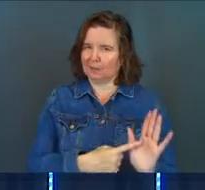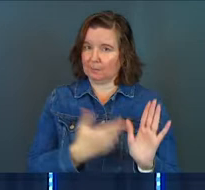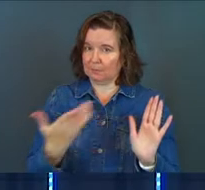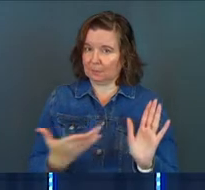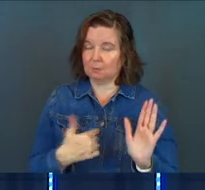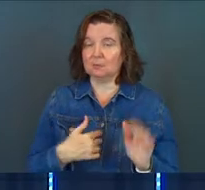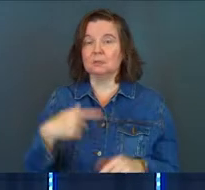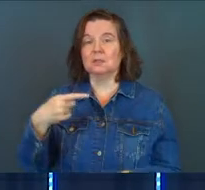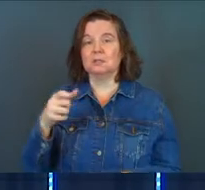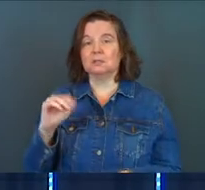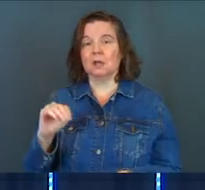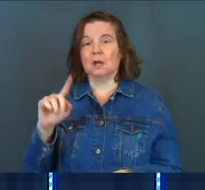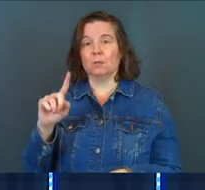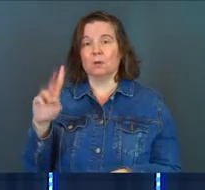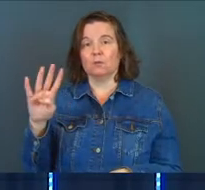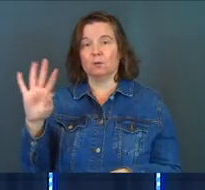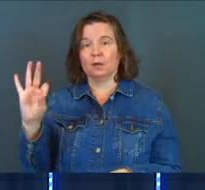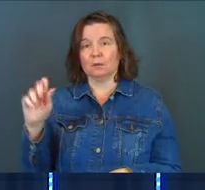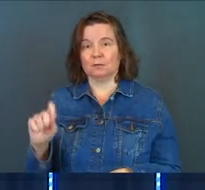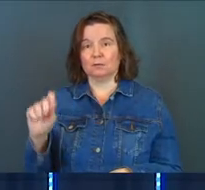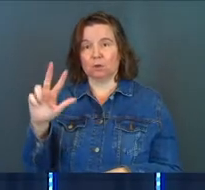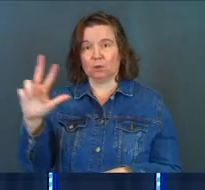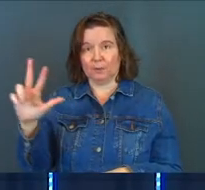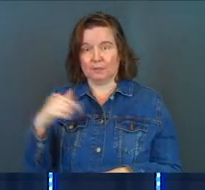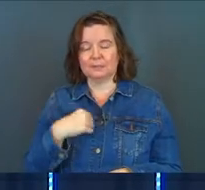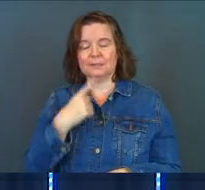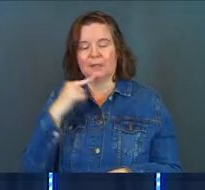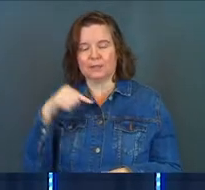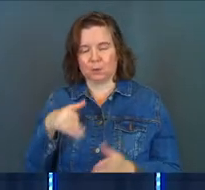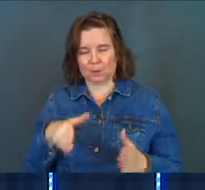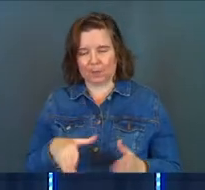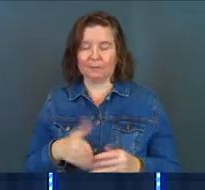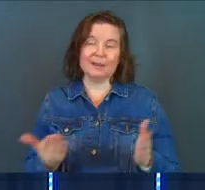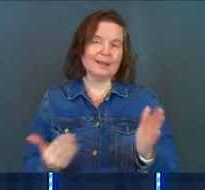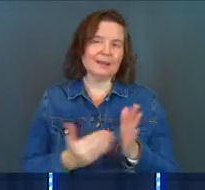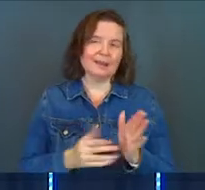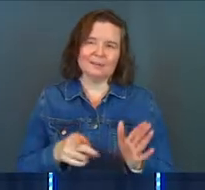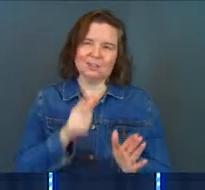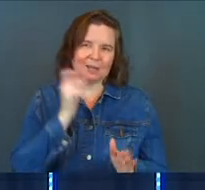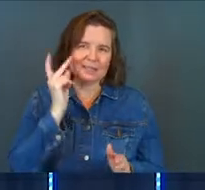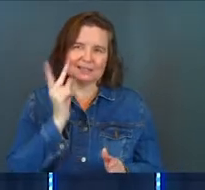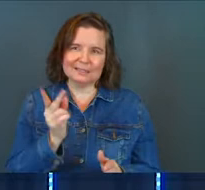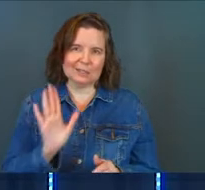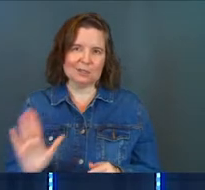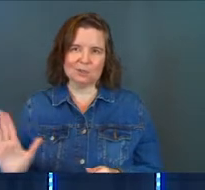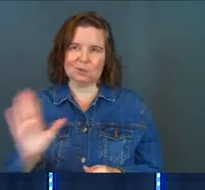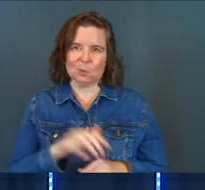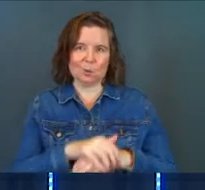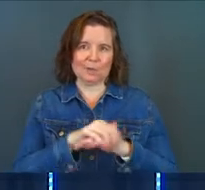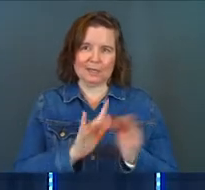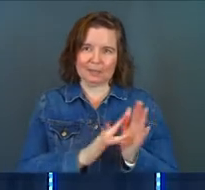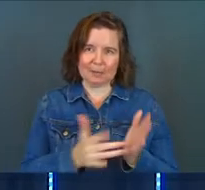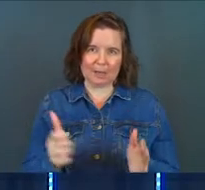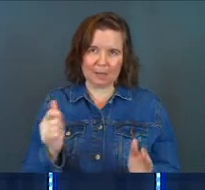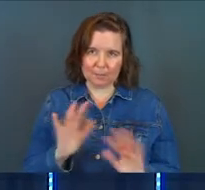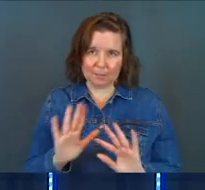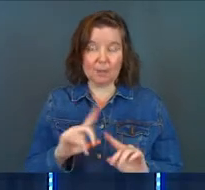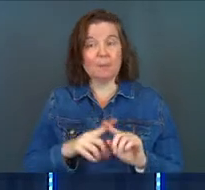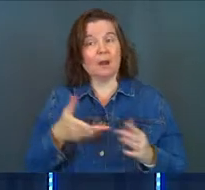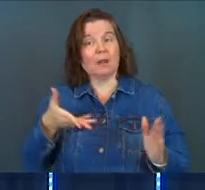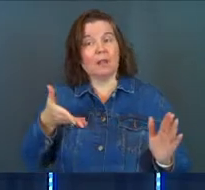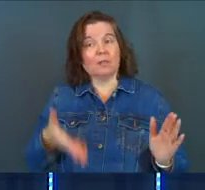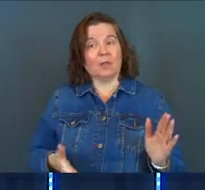here. Psalm 149, verse 3 says it this way. And again, you're not going to see this in your English Bible, but it's